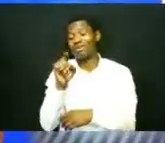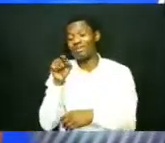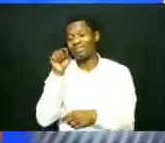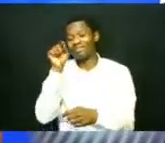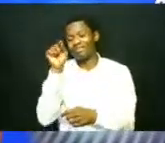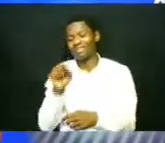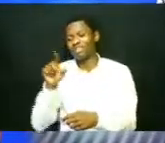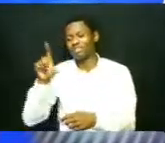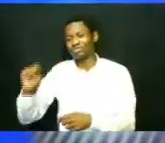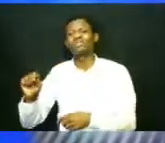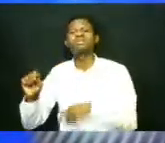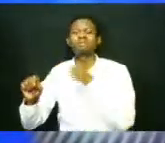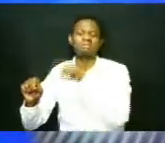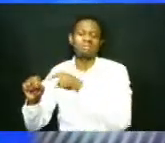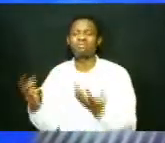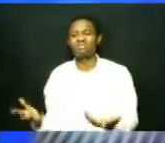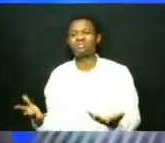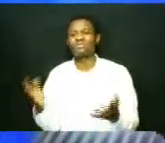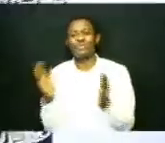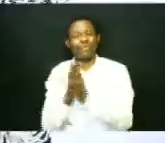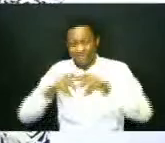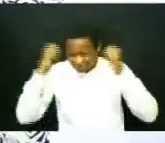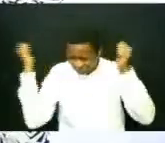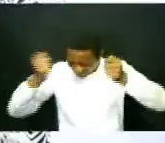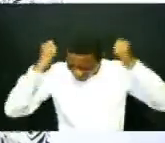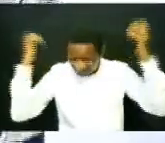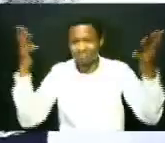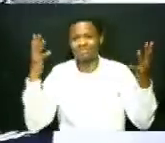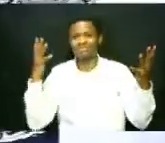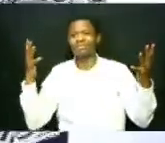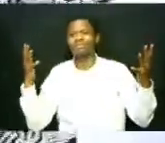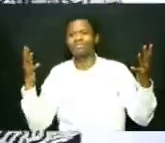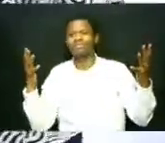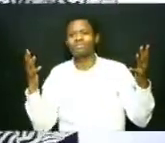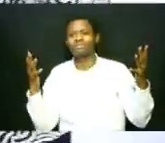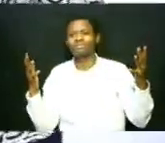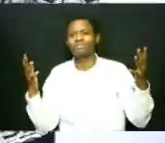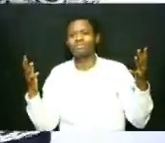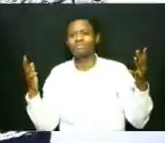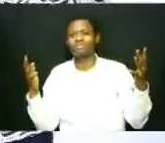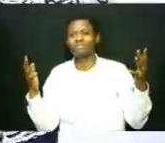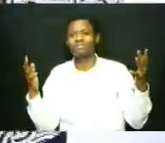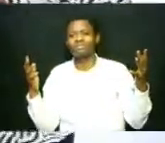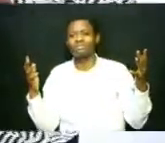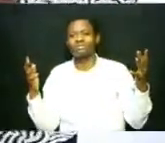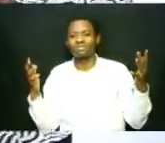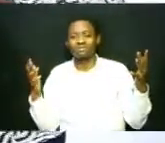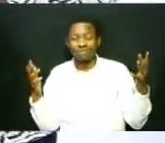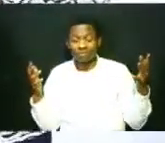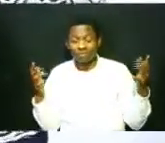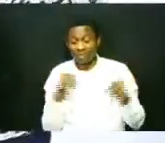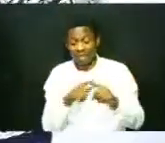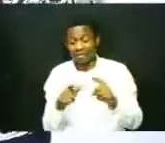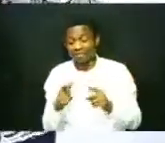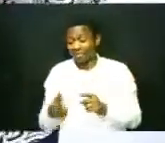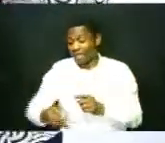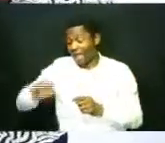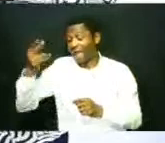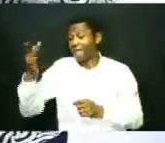Luke asempa no etie di kan wa. Oh hallelujah. Oh hallelujah. But you see, the highly